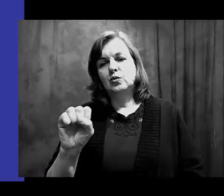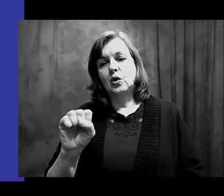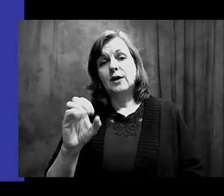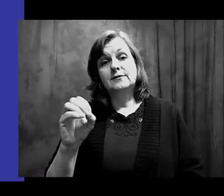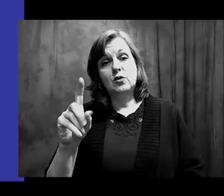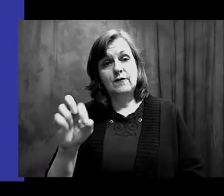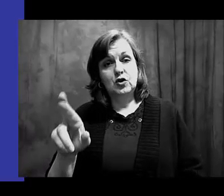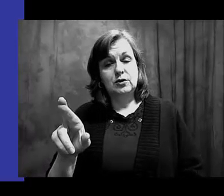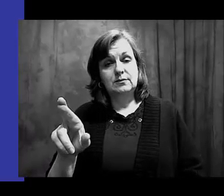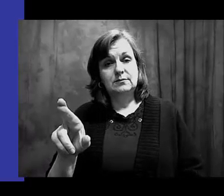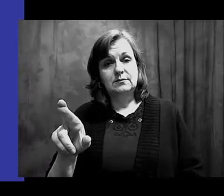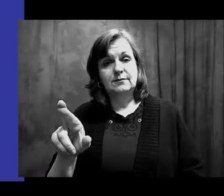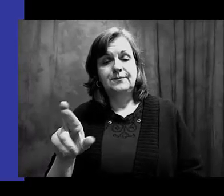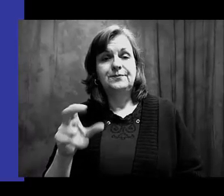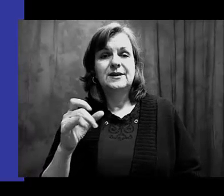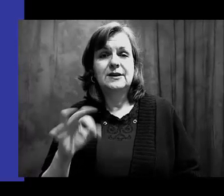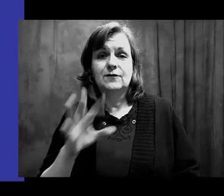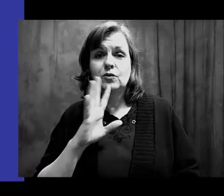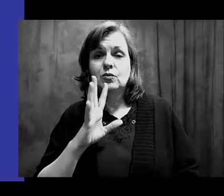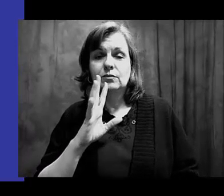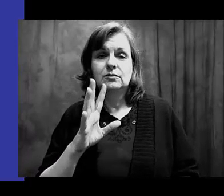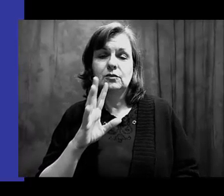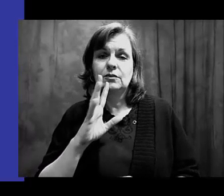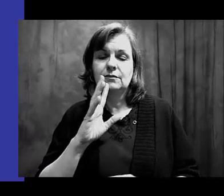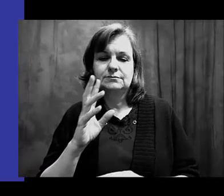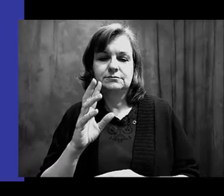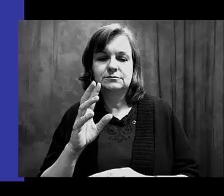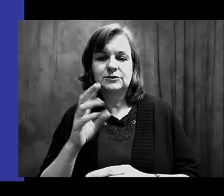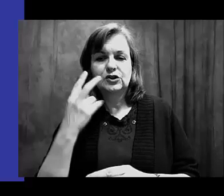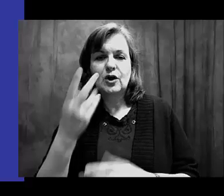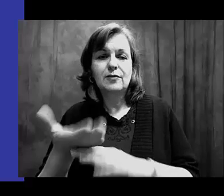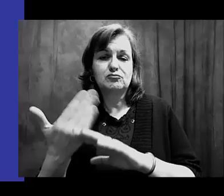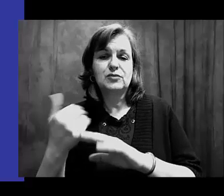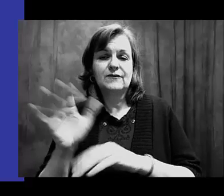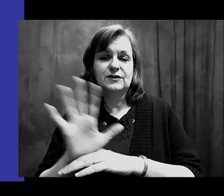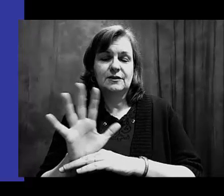meiosis in previous lectures,